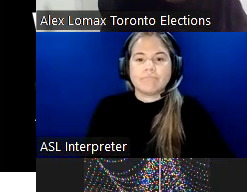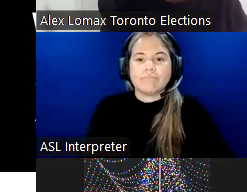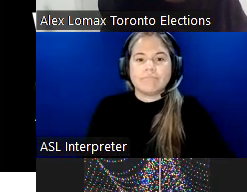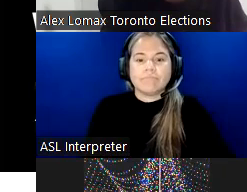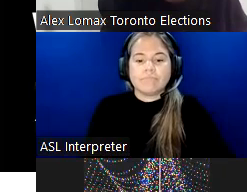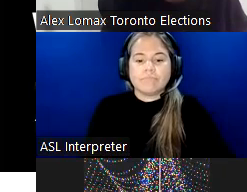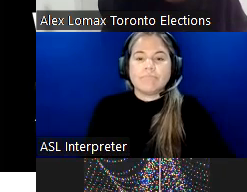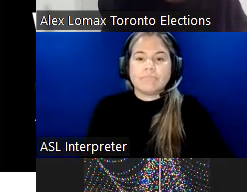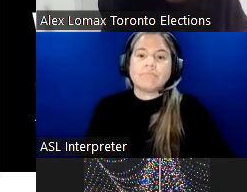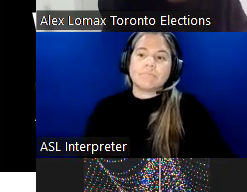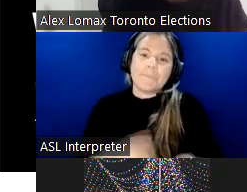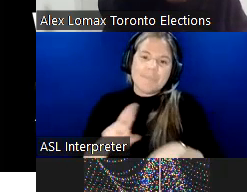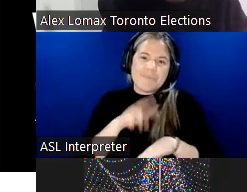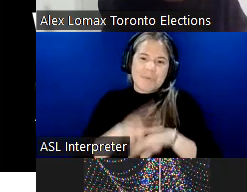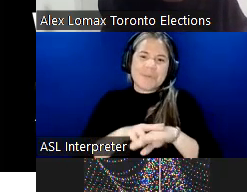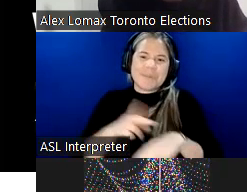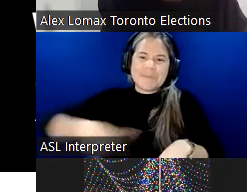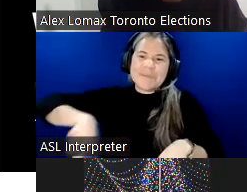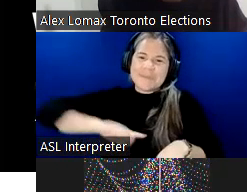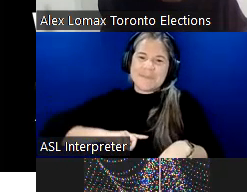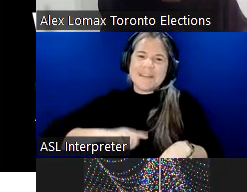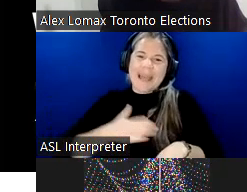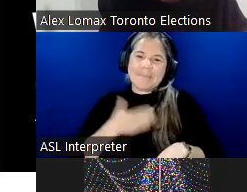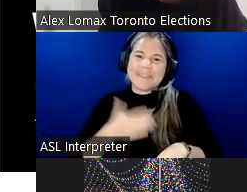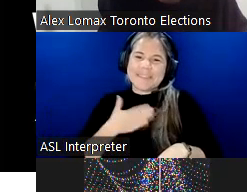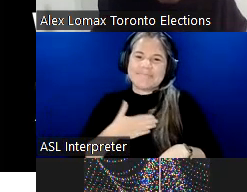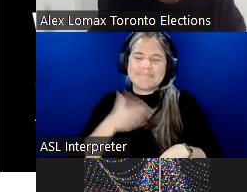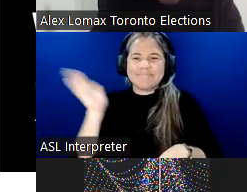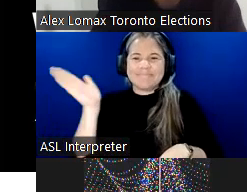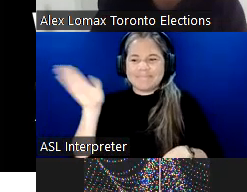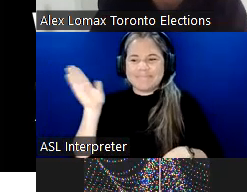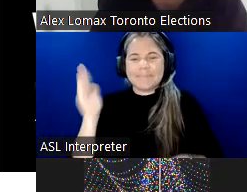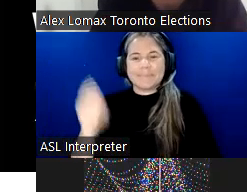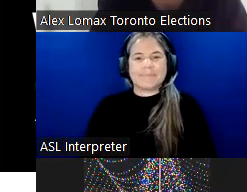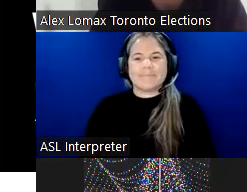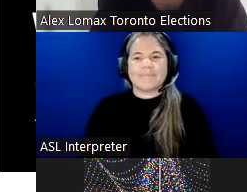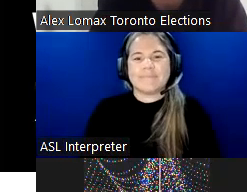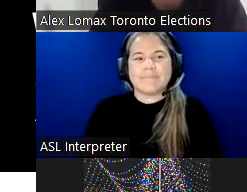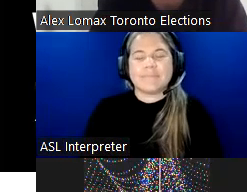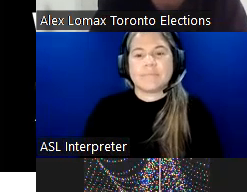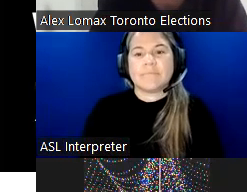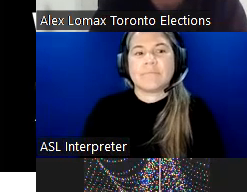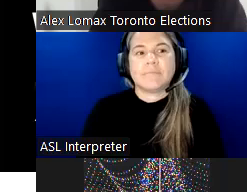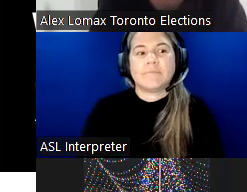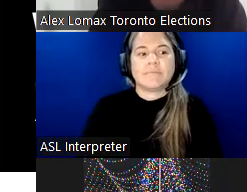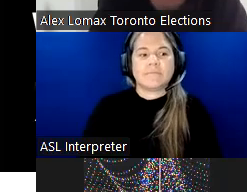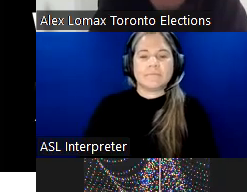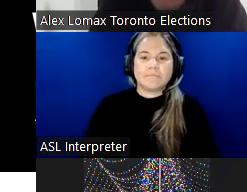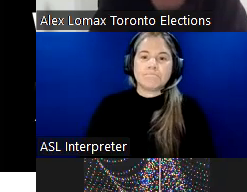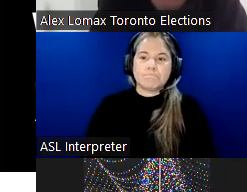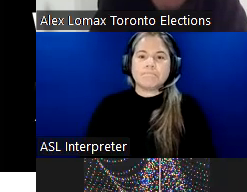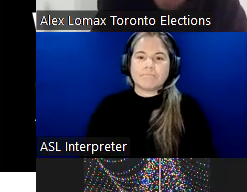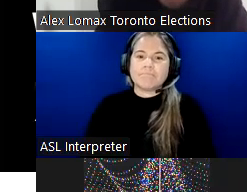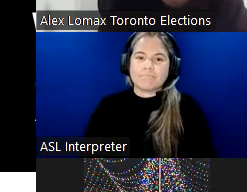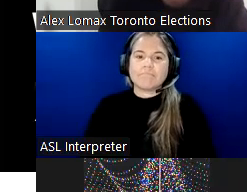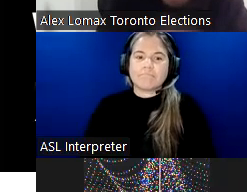Because, yeah, of course, we would be happy to do the presentation for whoever would like